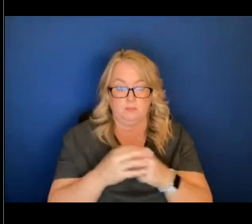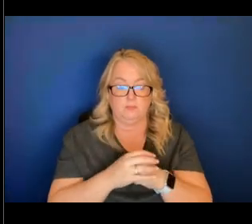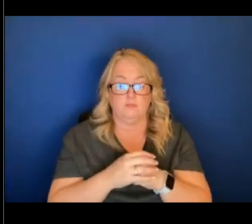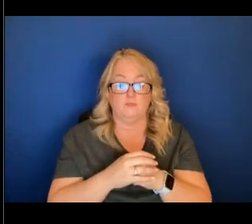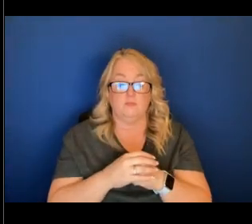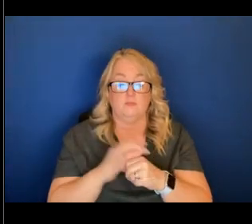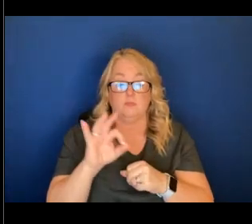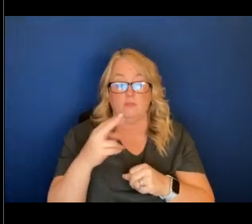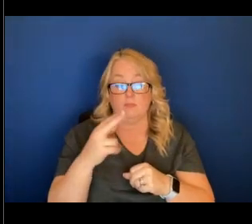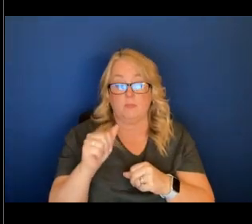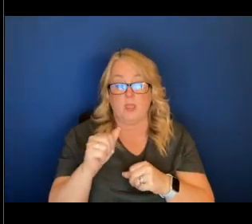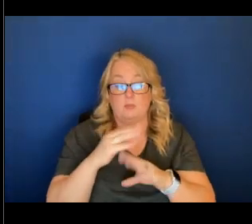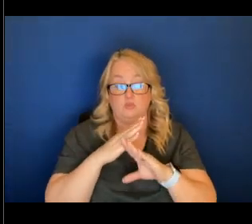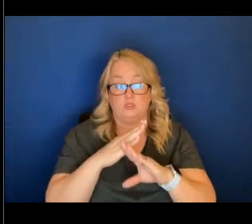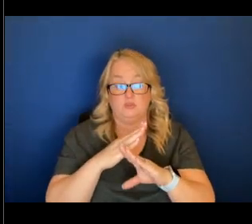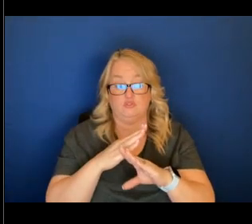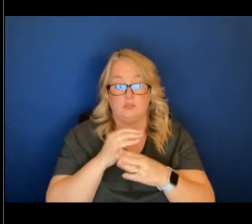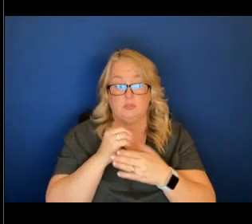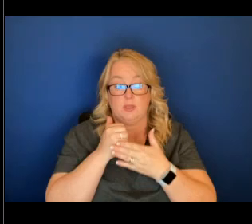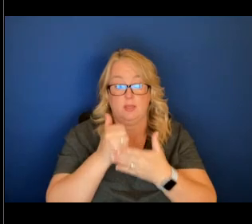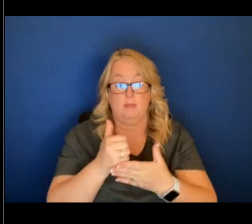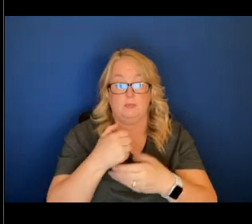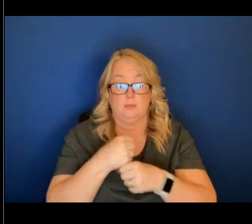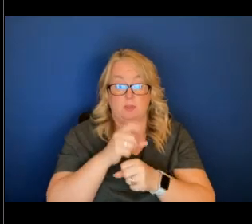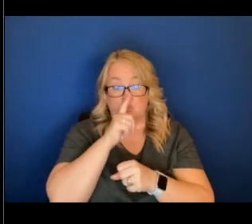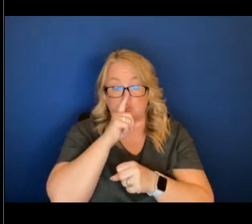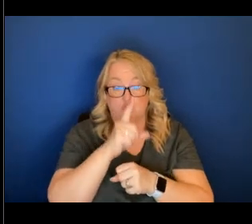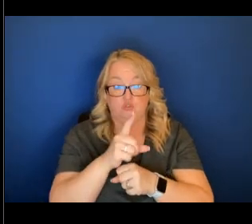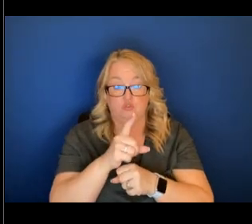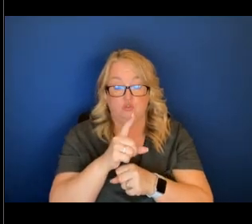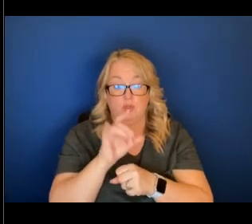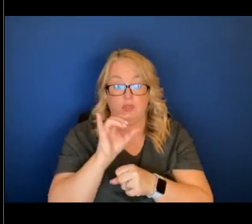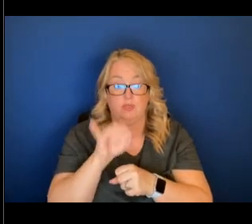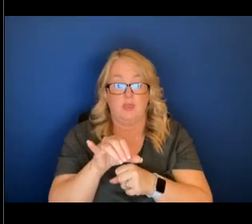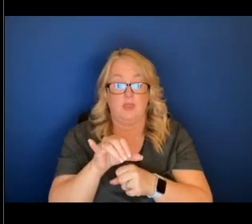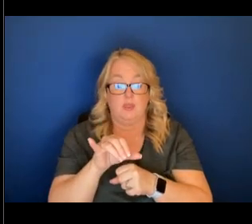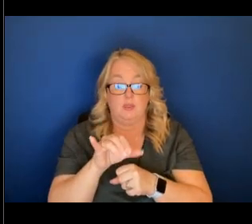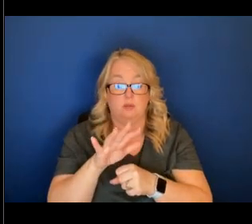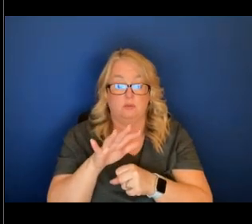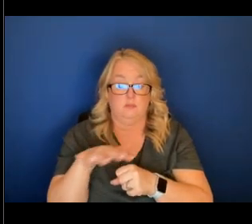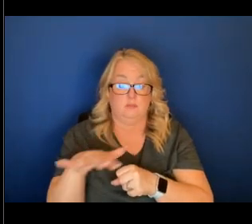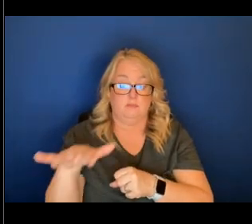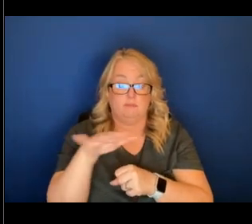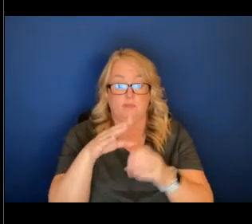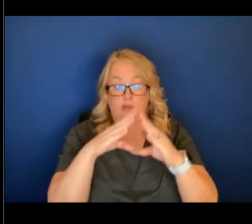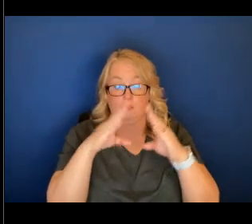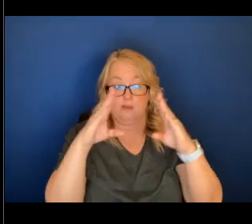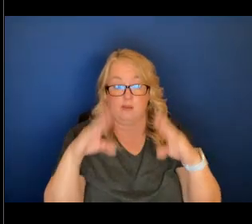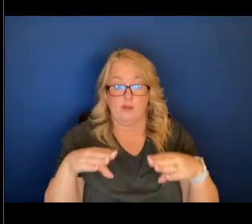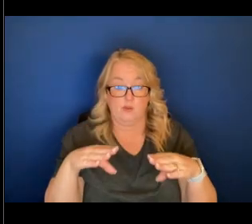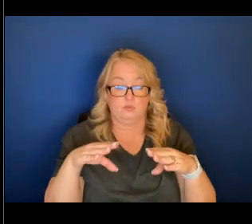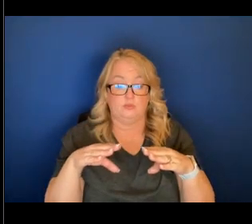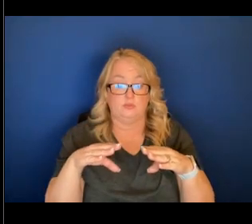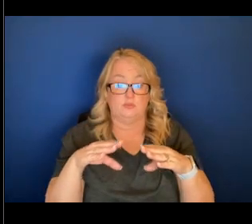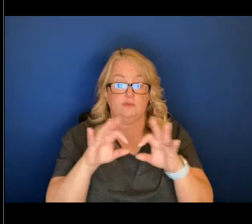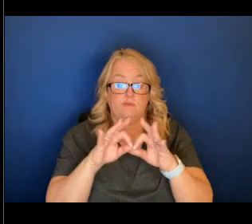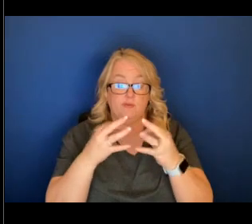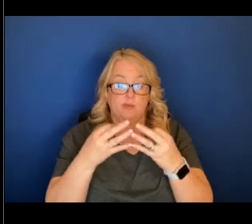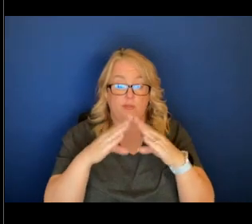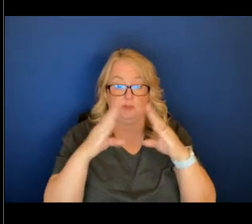FHA protections help to ensure that the built environment of covered multifamily dwelling